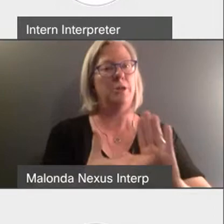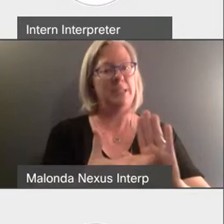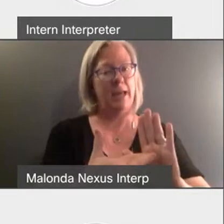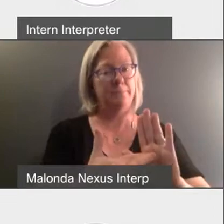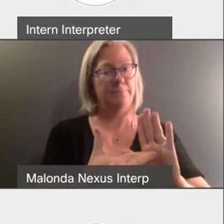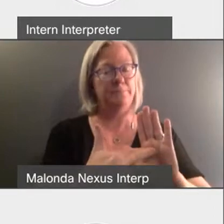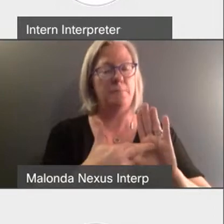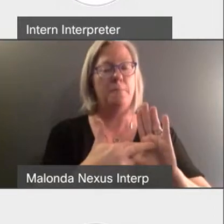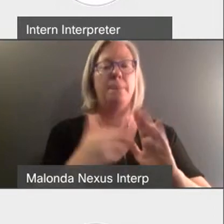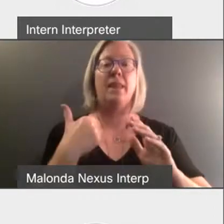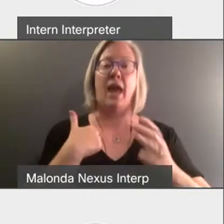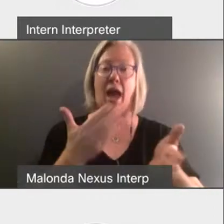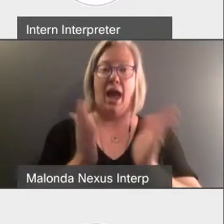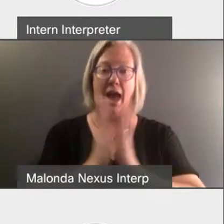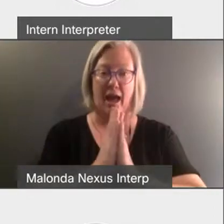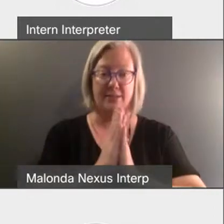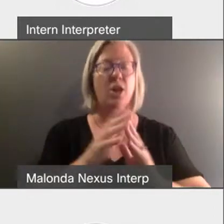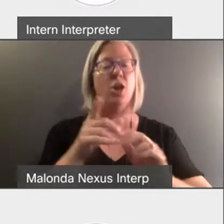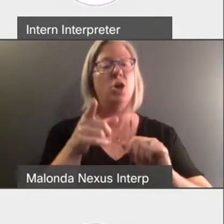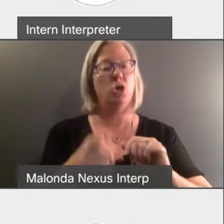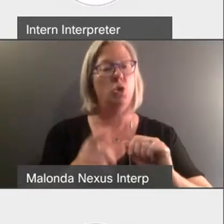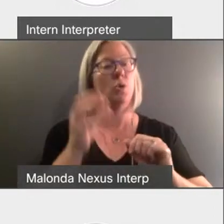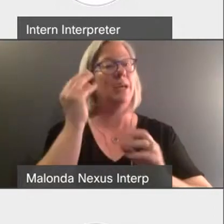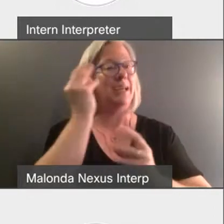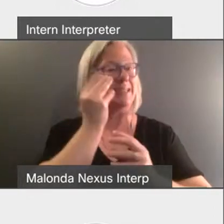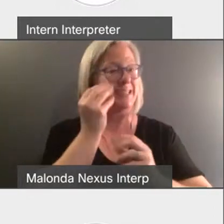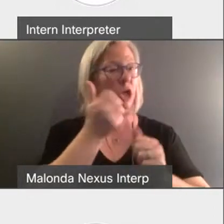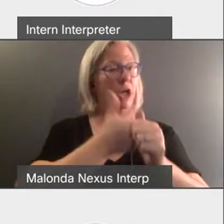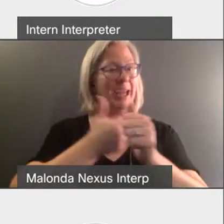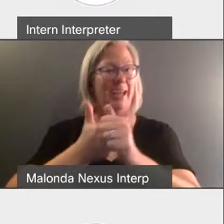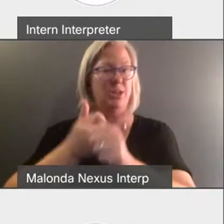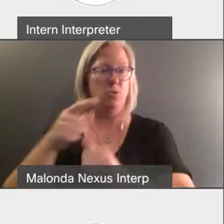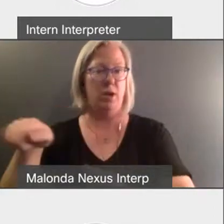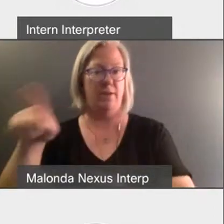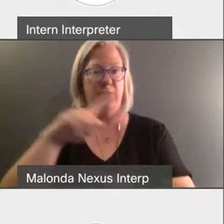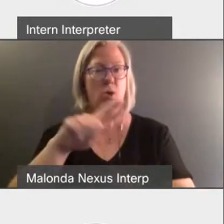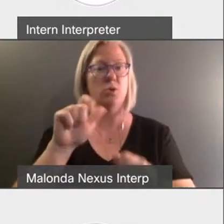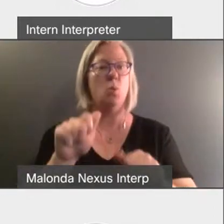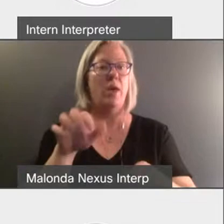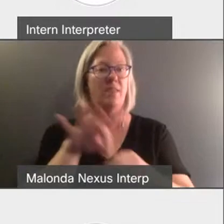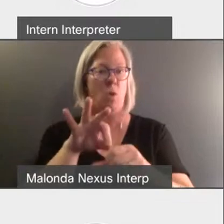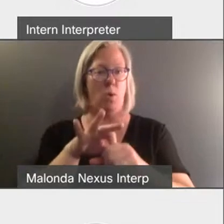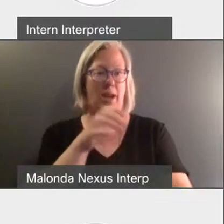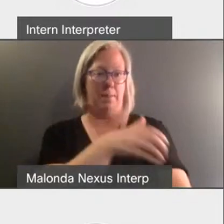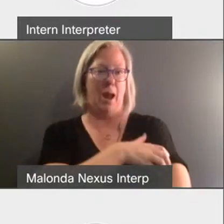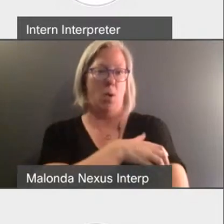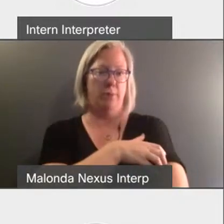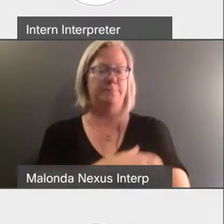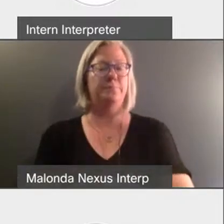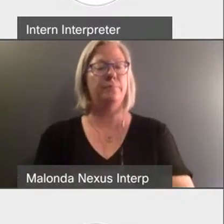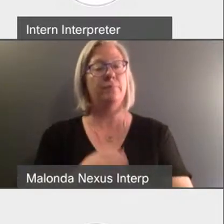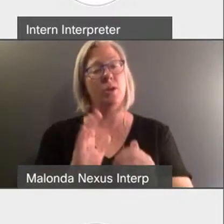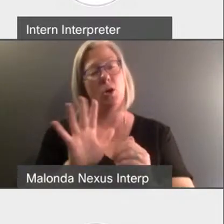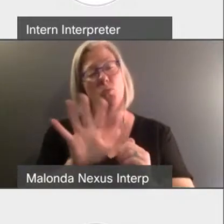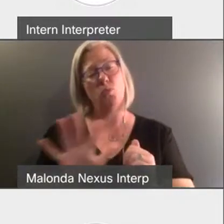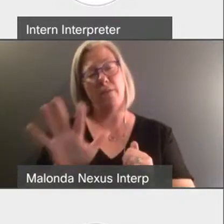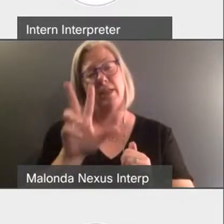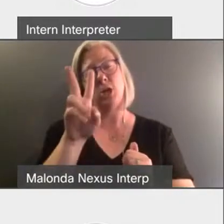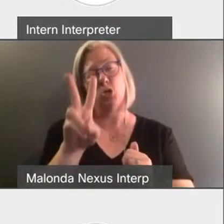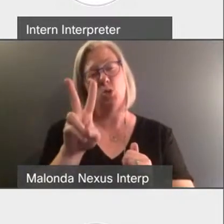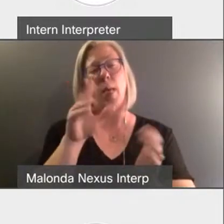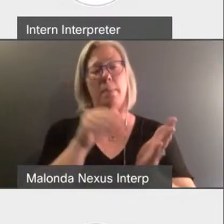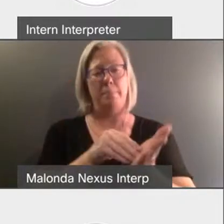represent, I ask that you consider each one of those with voting power, roughly 2